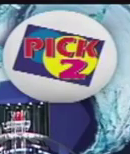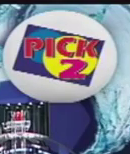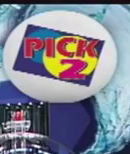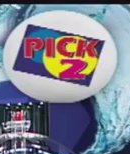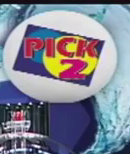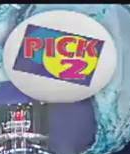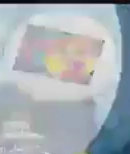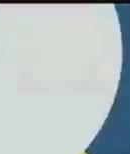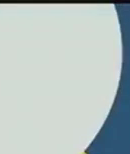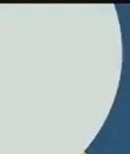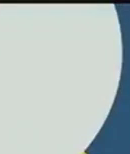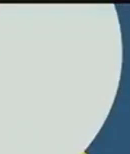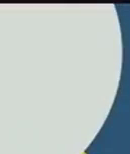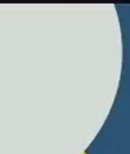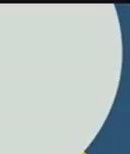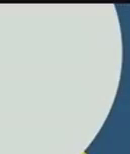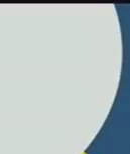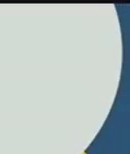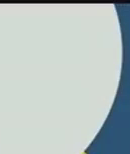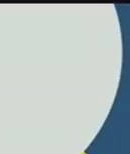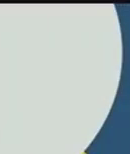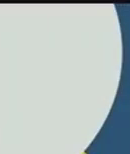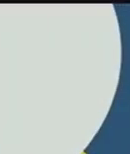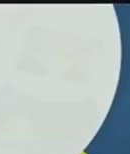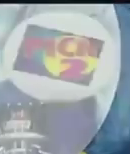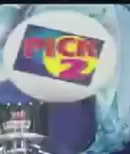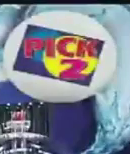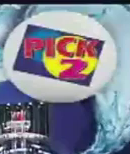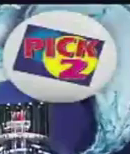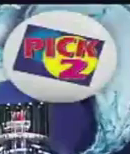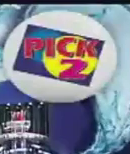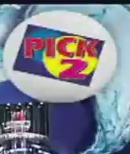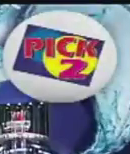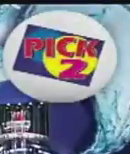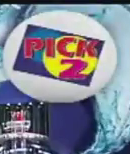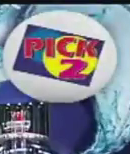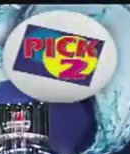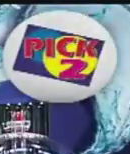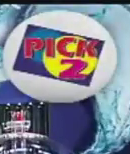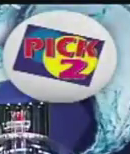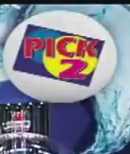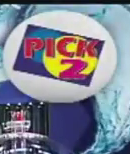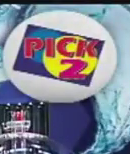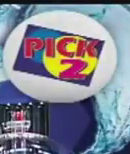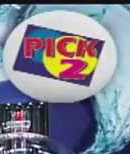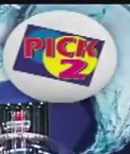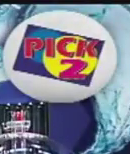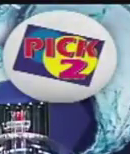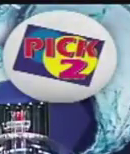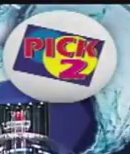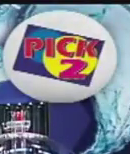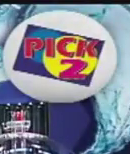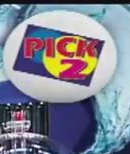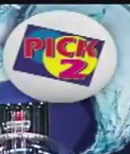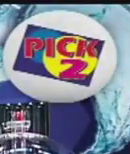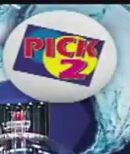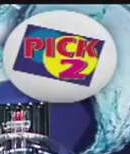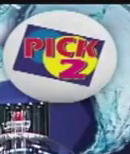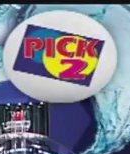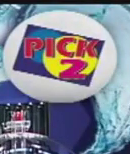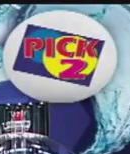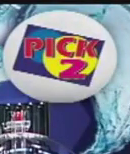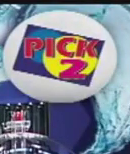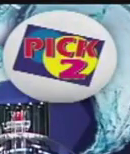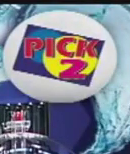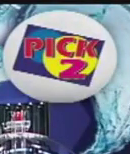payout. However, when the Pick 2 Mega Ball calls, if players paid an extra $5 minimum on the Mega Ball, not only will they win the base payout,